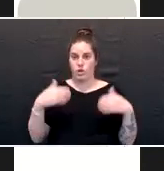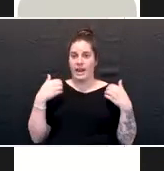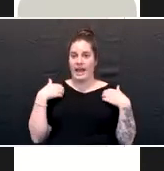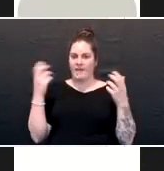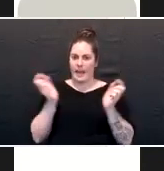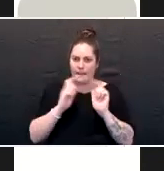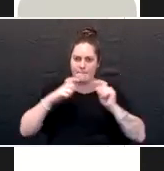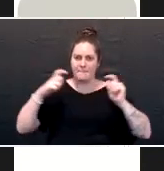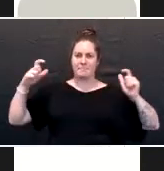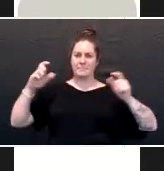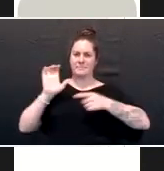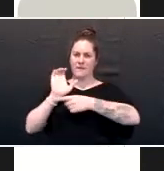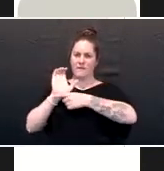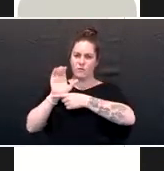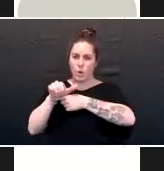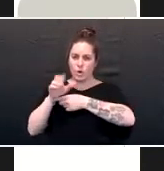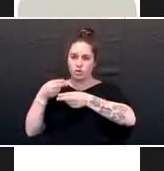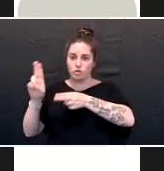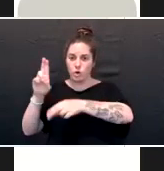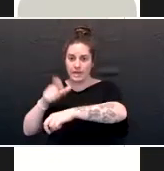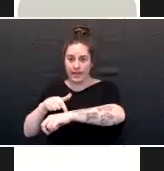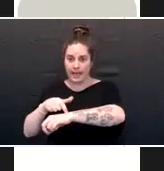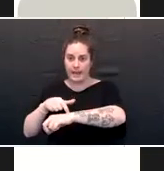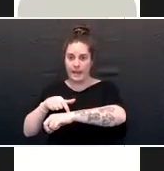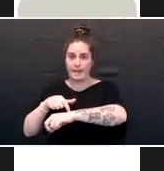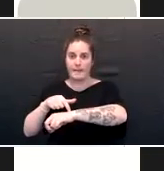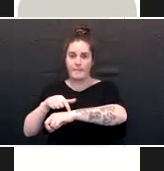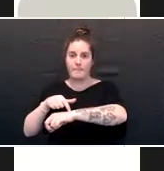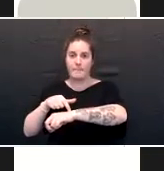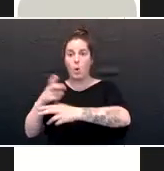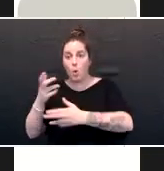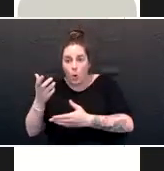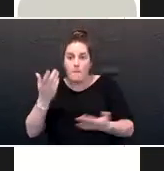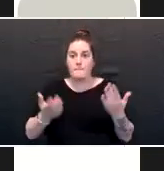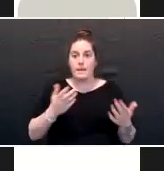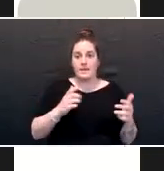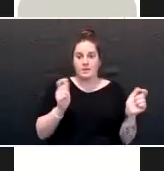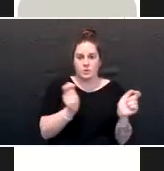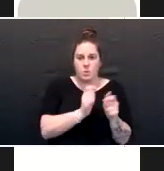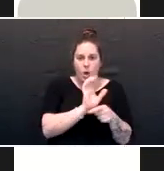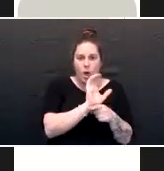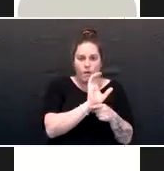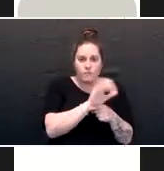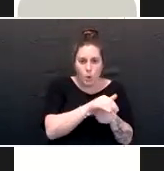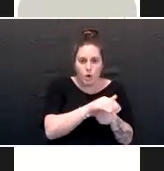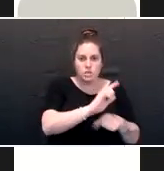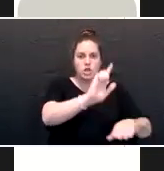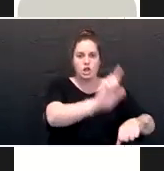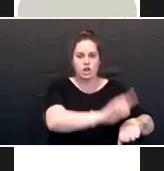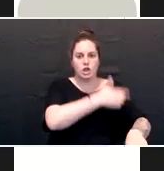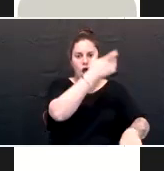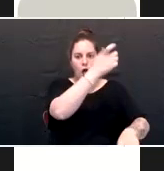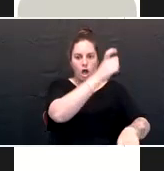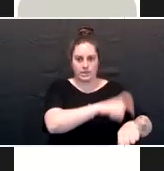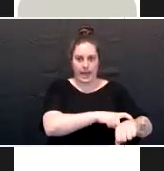force acting briefly or a small force acting over a much longer